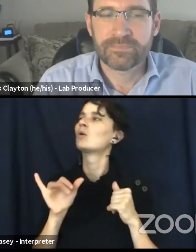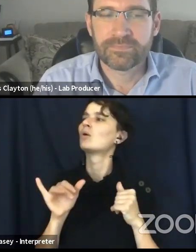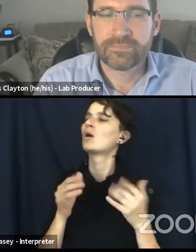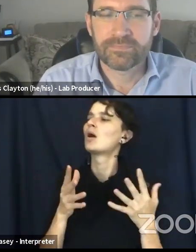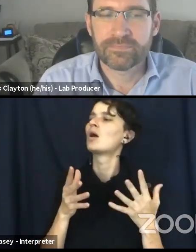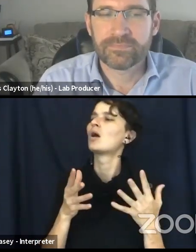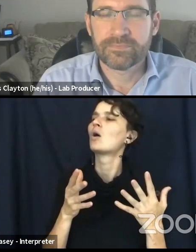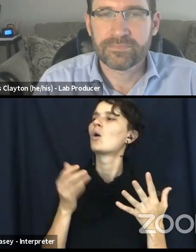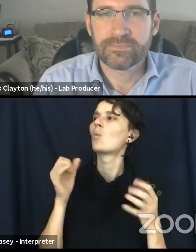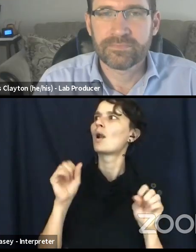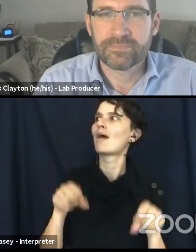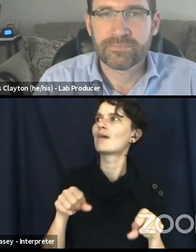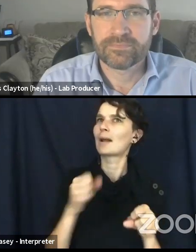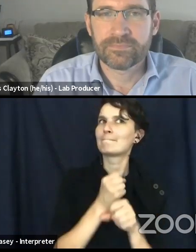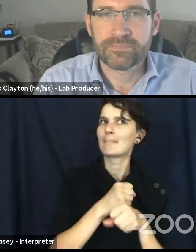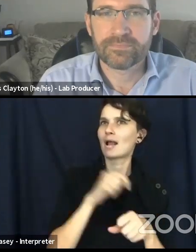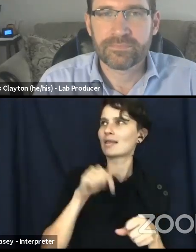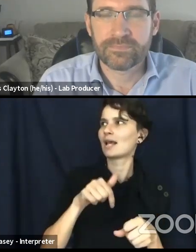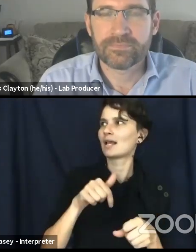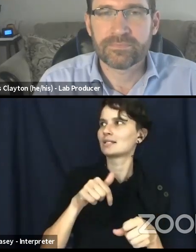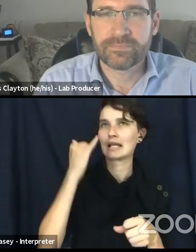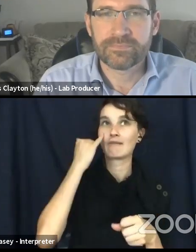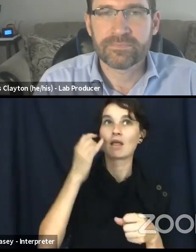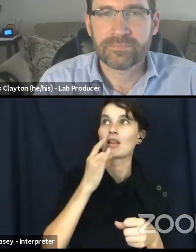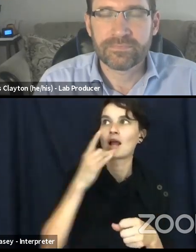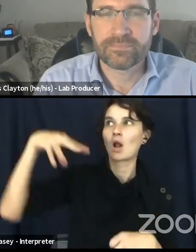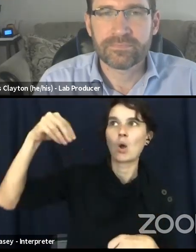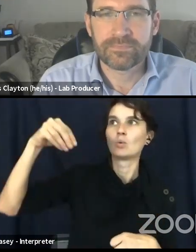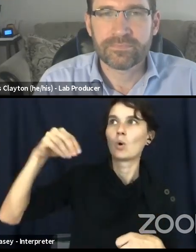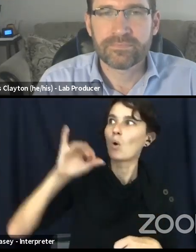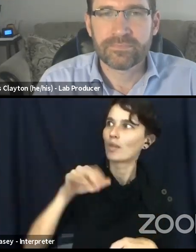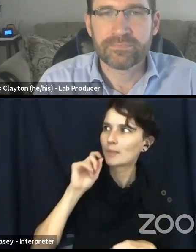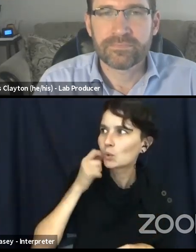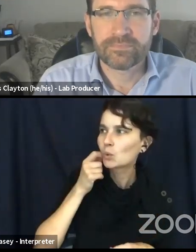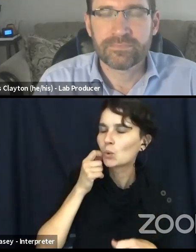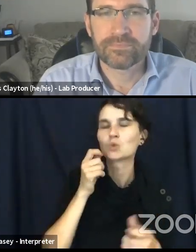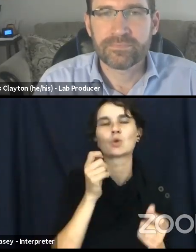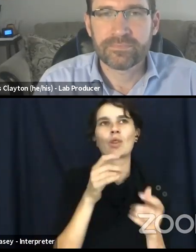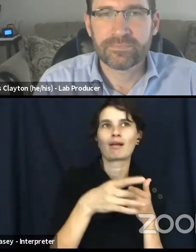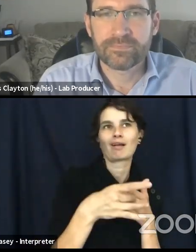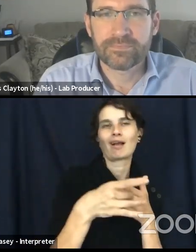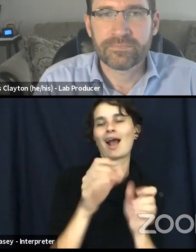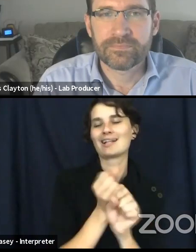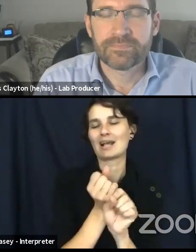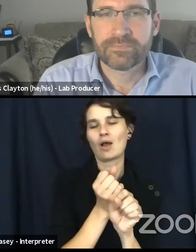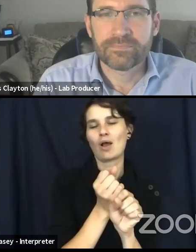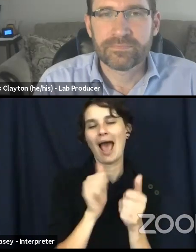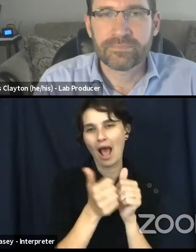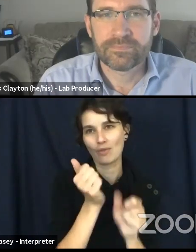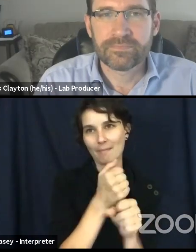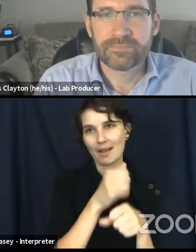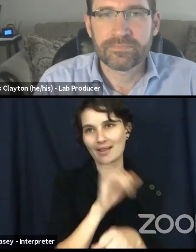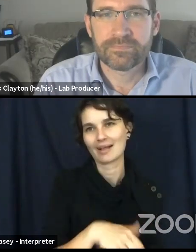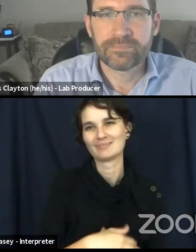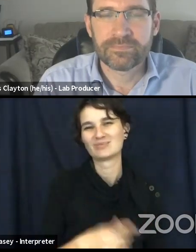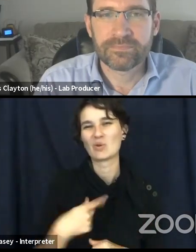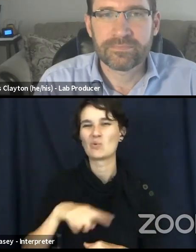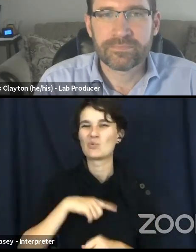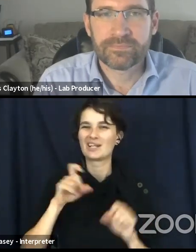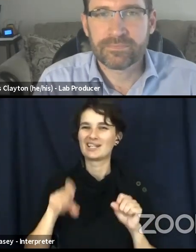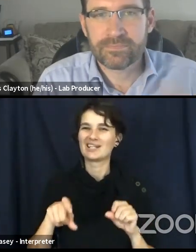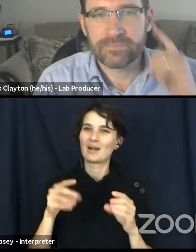can actually shut off the light in that room? What if that happens? And so, you know, we're going to we just need to have more sites